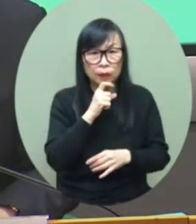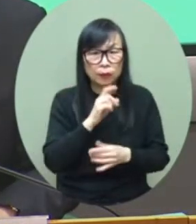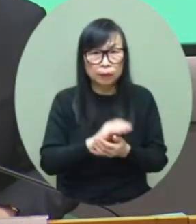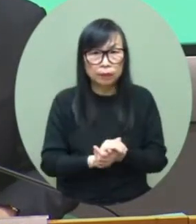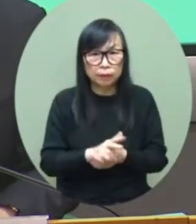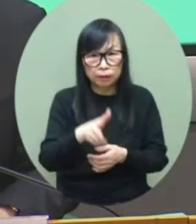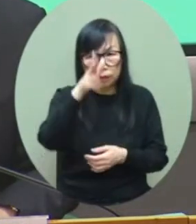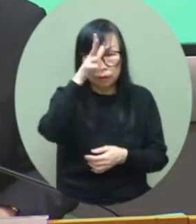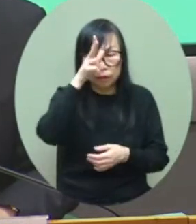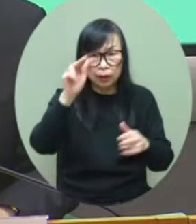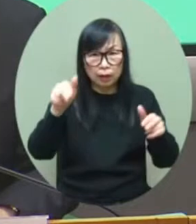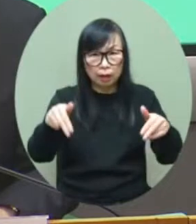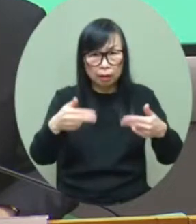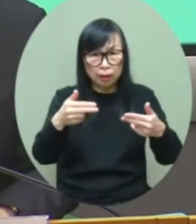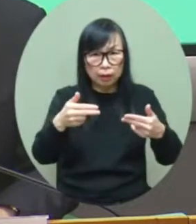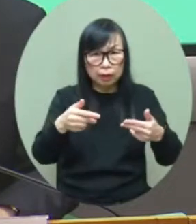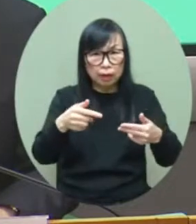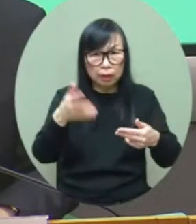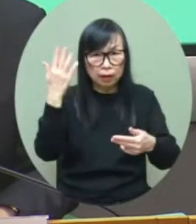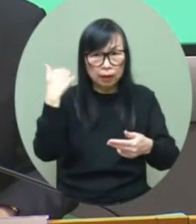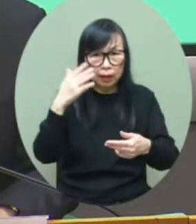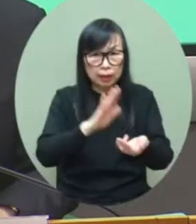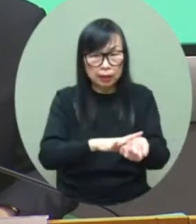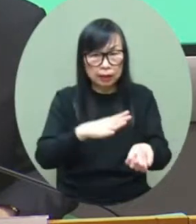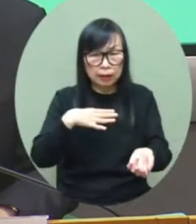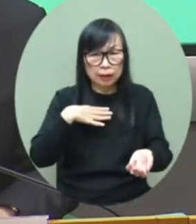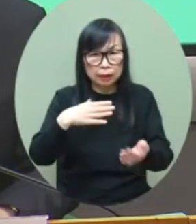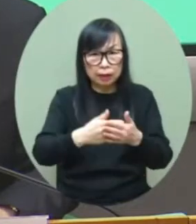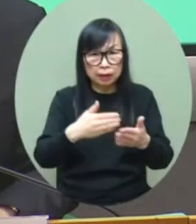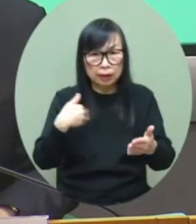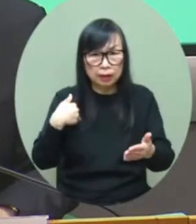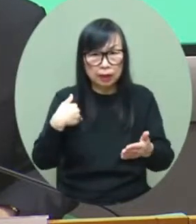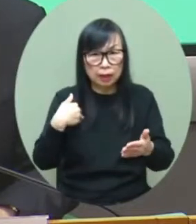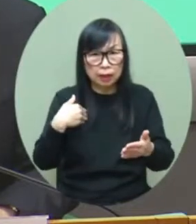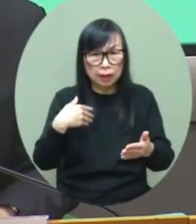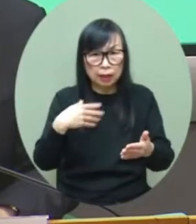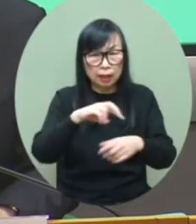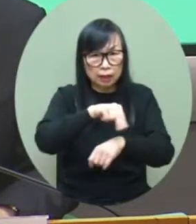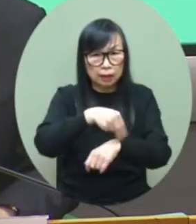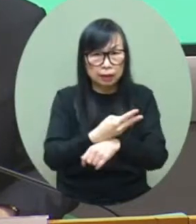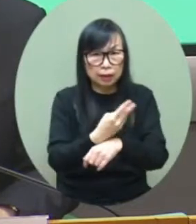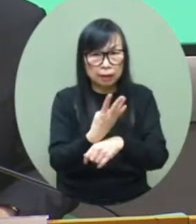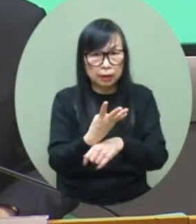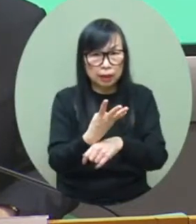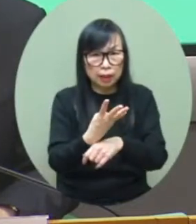relevant information on our website. Concerning the Huanggang Luomazhou control point,